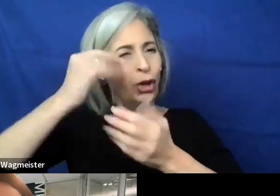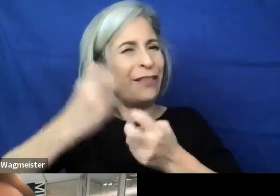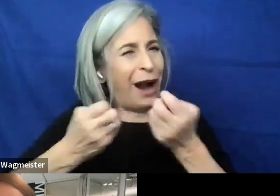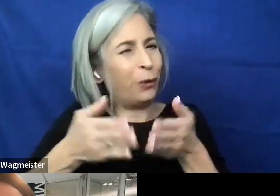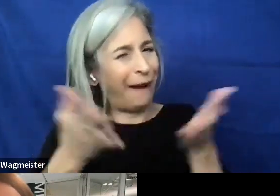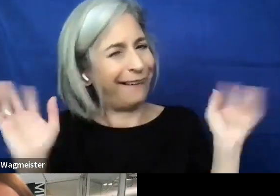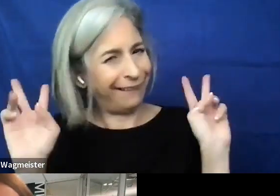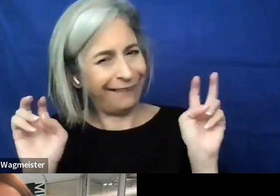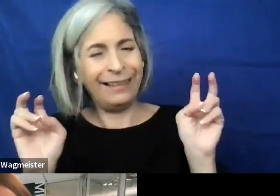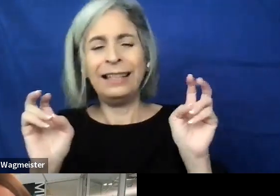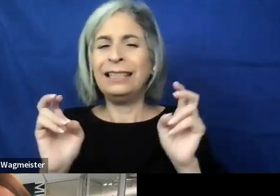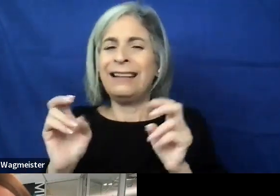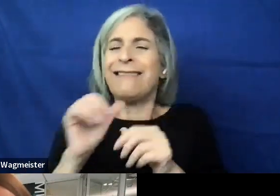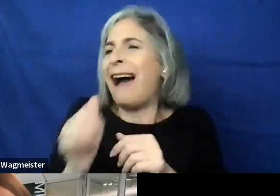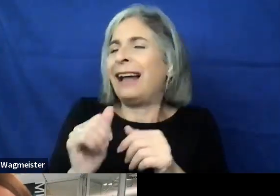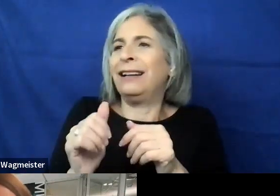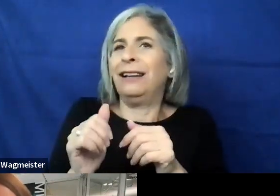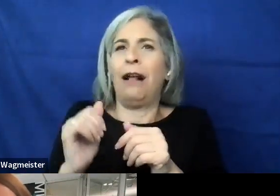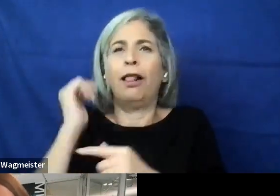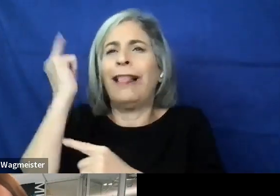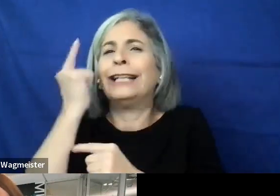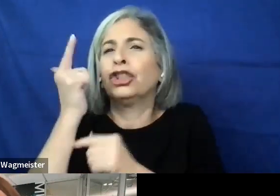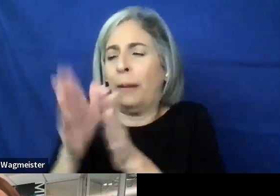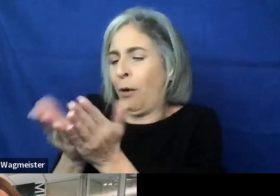you know, you're not going to get that from an article or a book, for example.